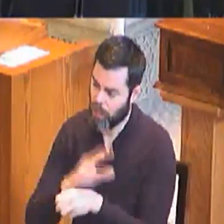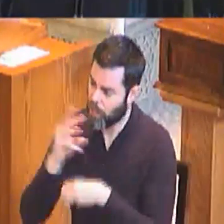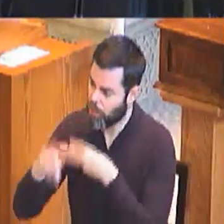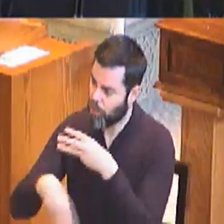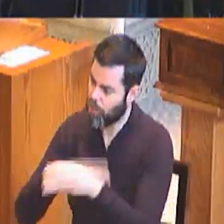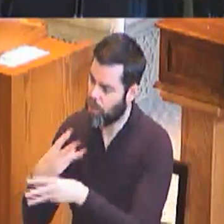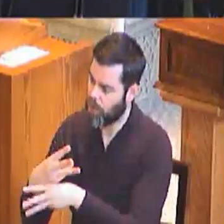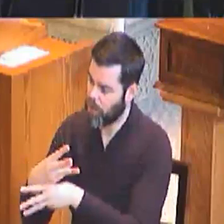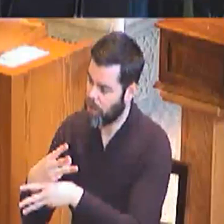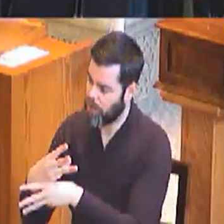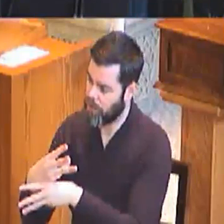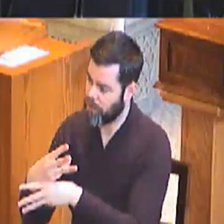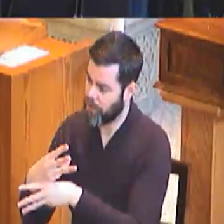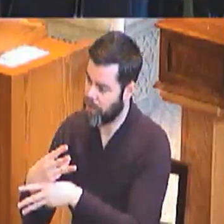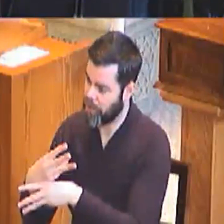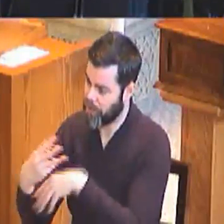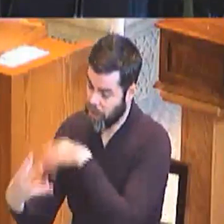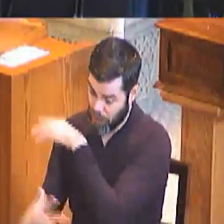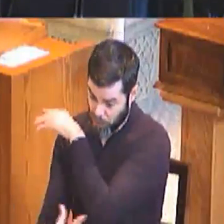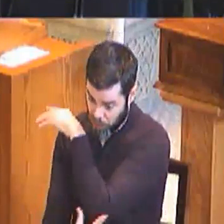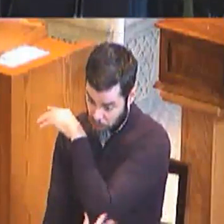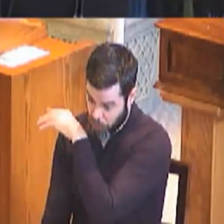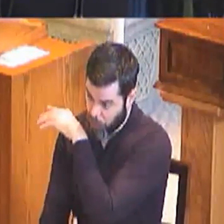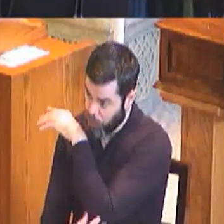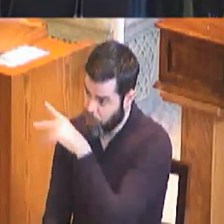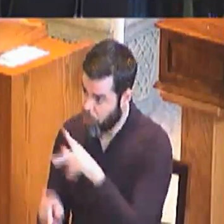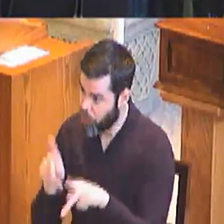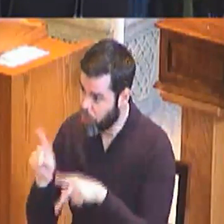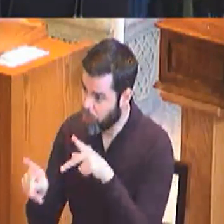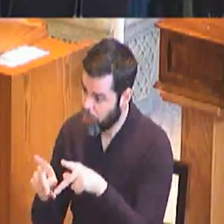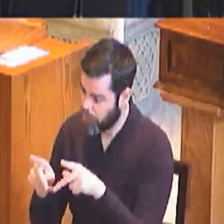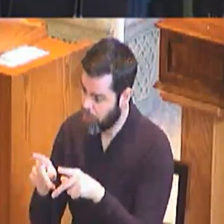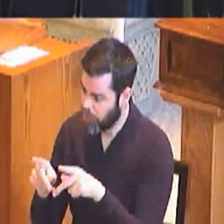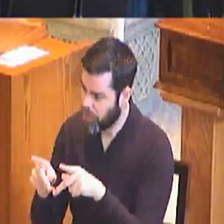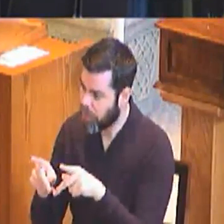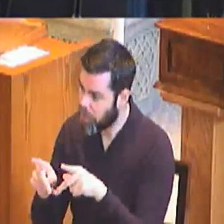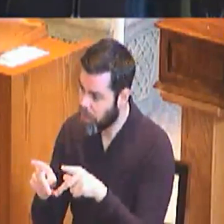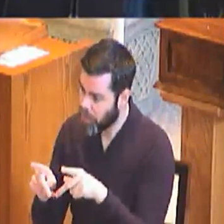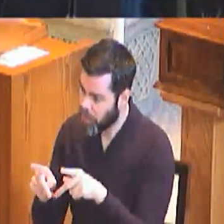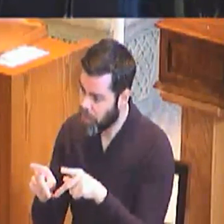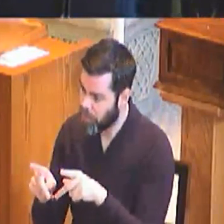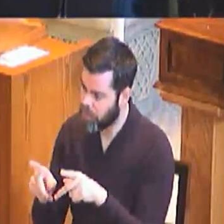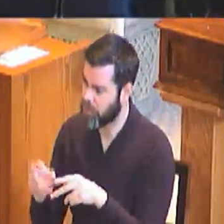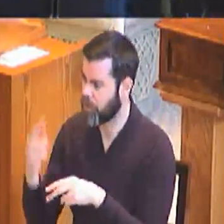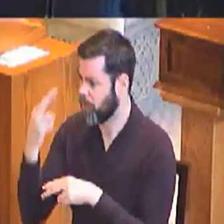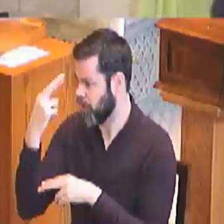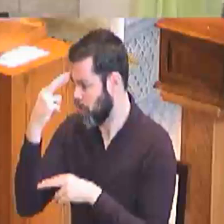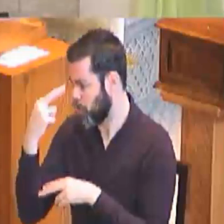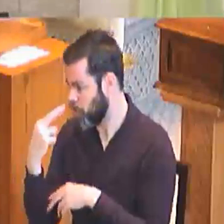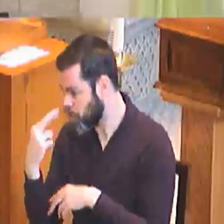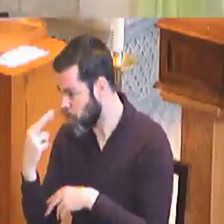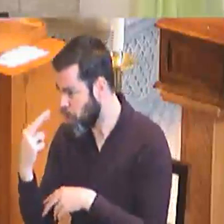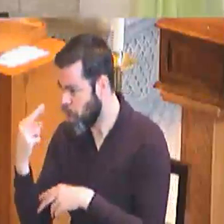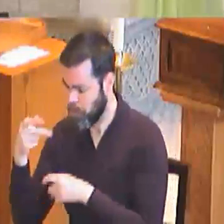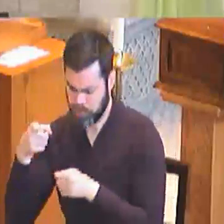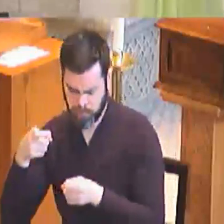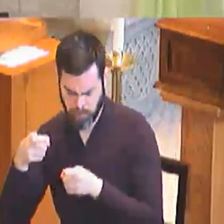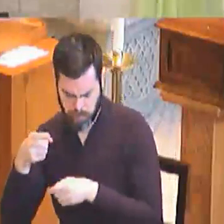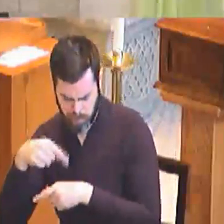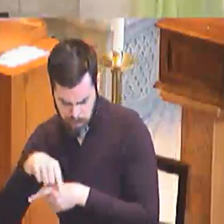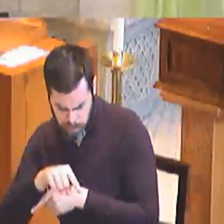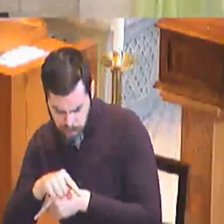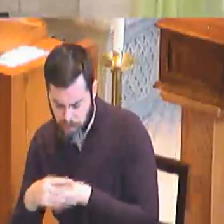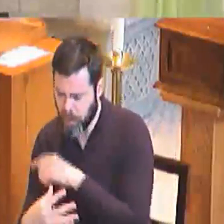peasants that were under strict Roman rule, not only Roman rule, but these peasants also had